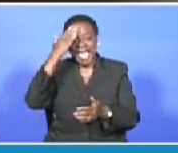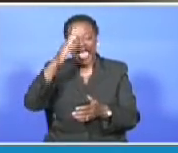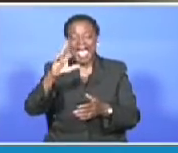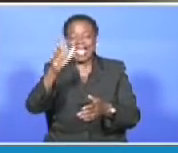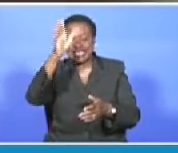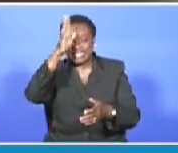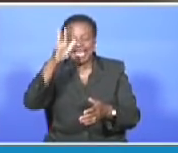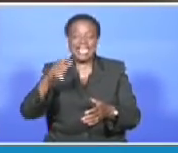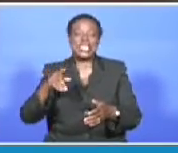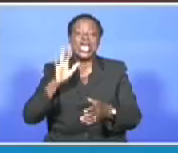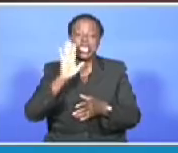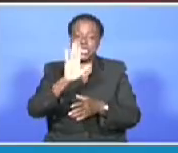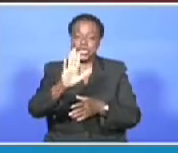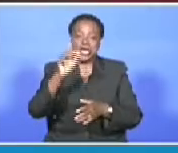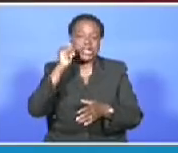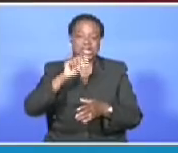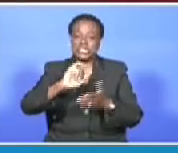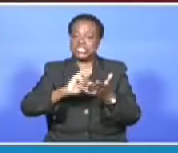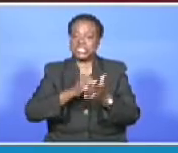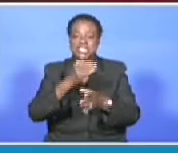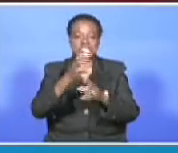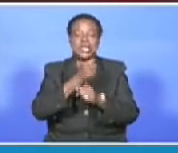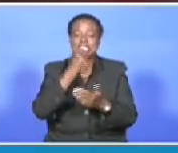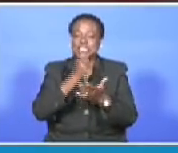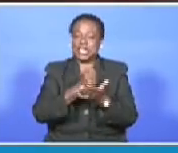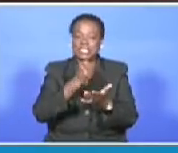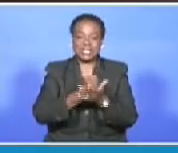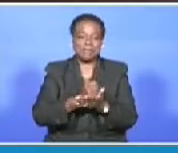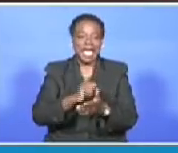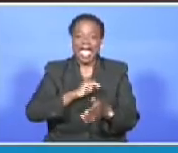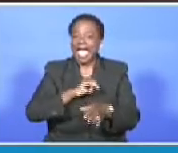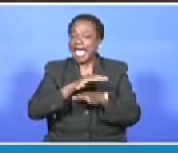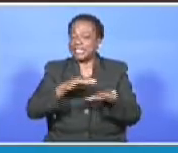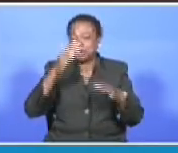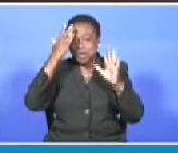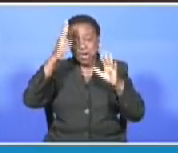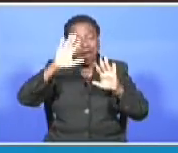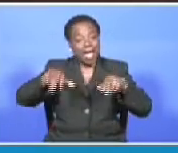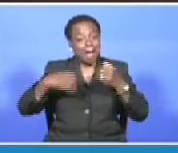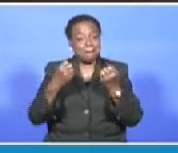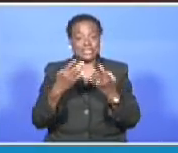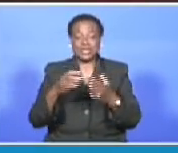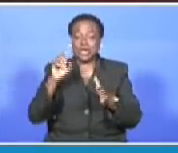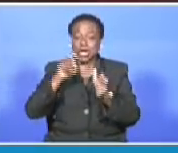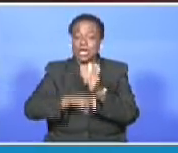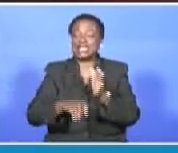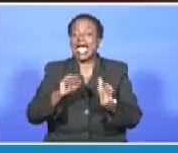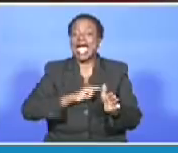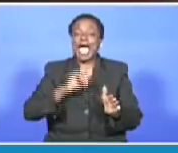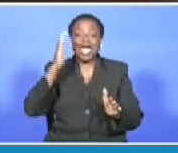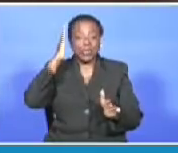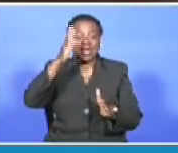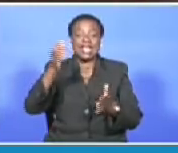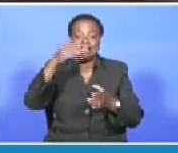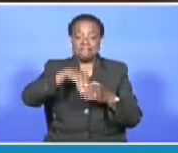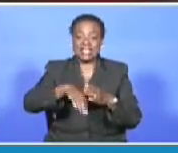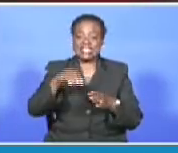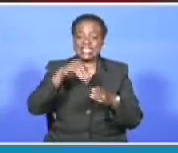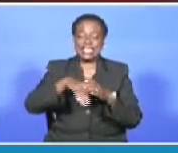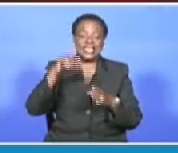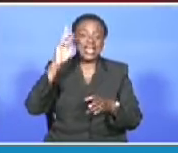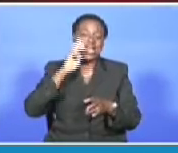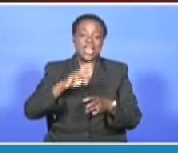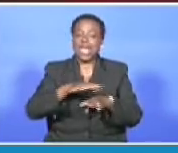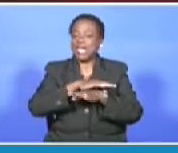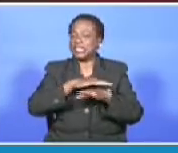business in the fall. I don't know how much it's going to cost, but I'm going to meet whatever her need is. We're going to do it together. I'm going to invest in her. Don't worry. Let's put a